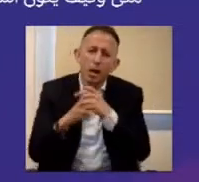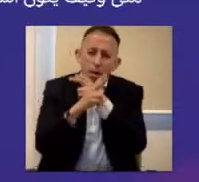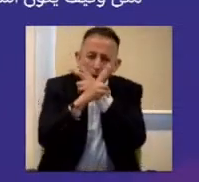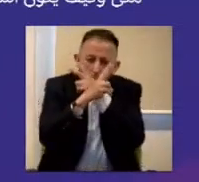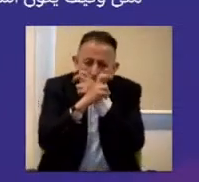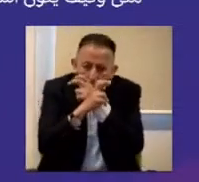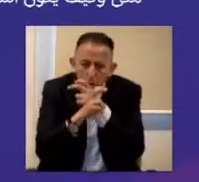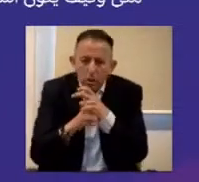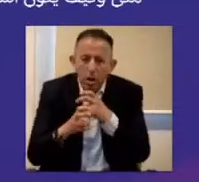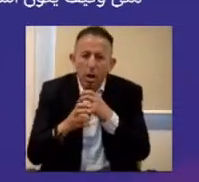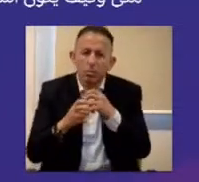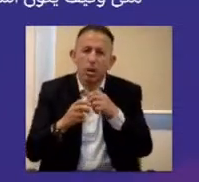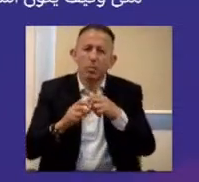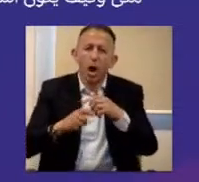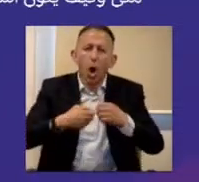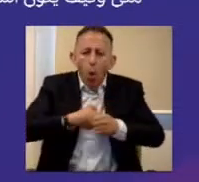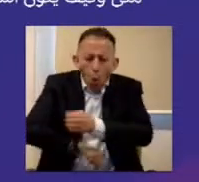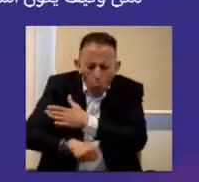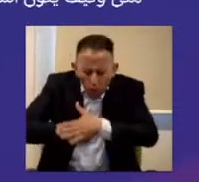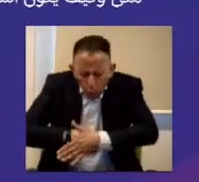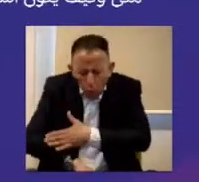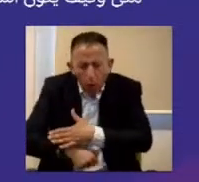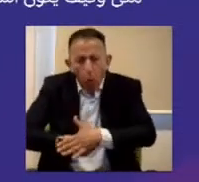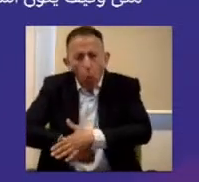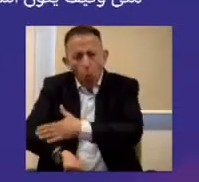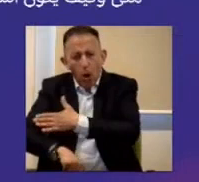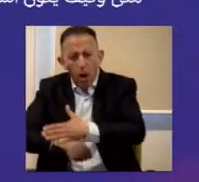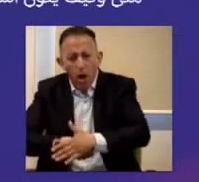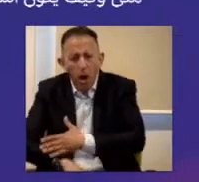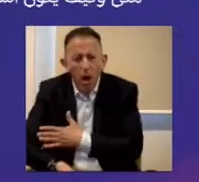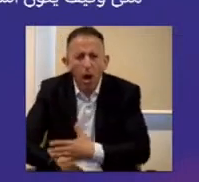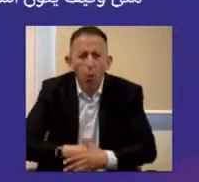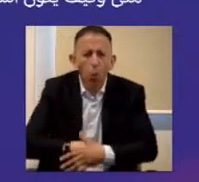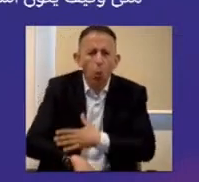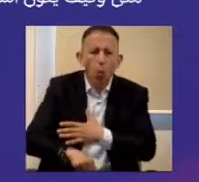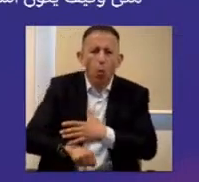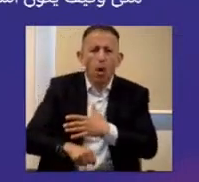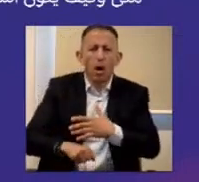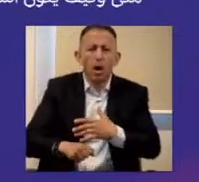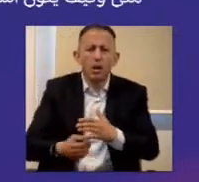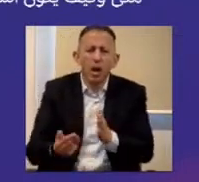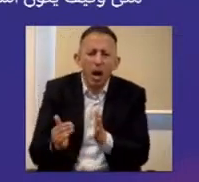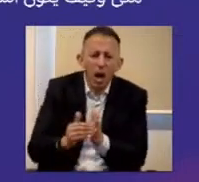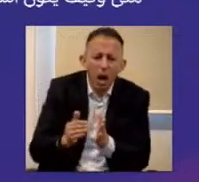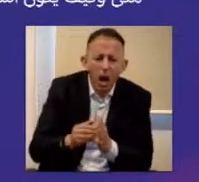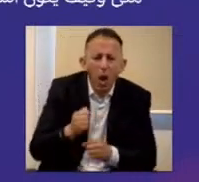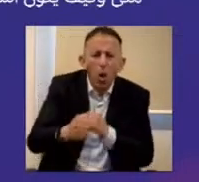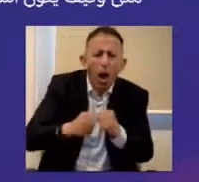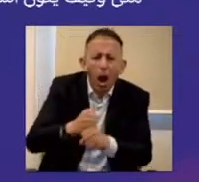26. What are the values of A and B, the growth factor and the depletion factor?